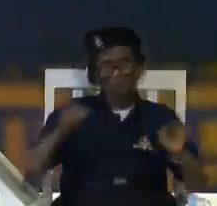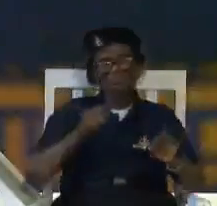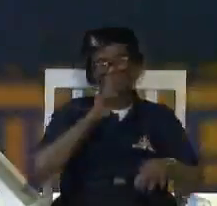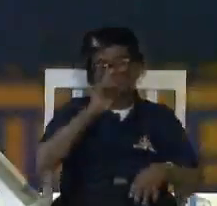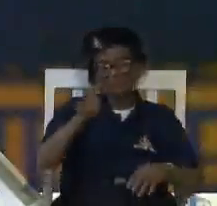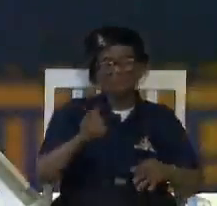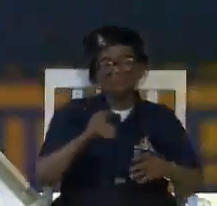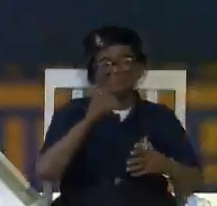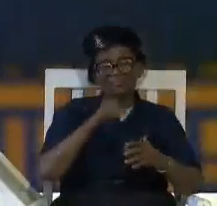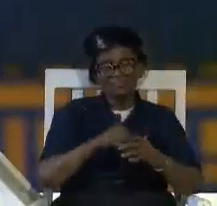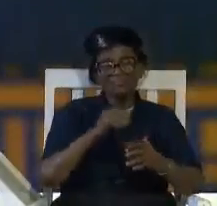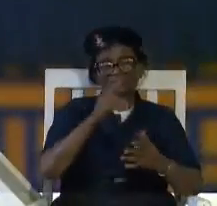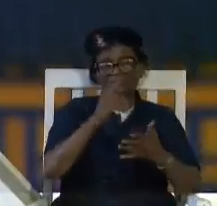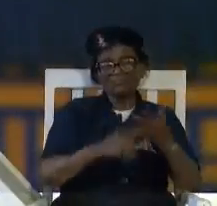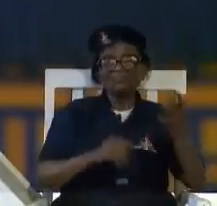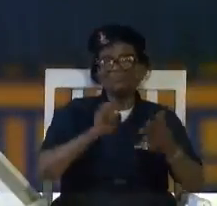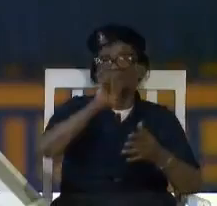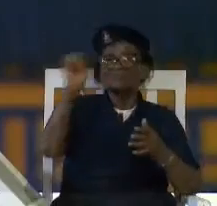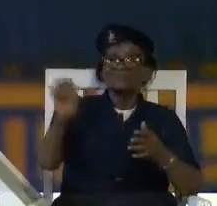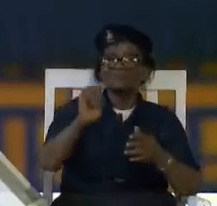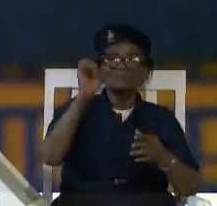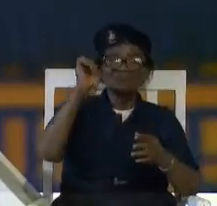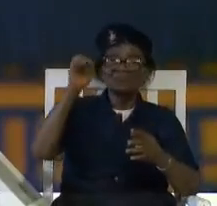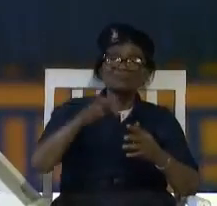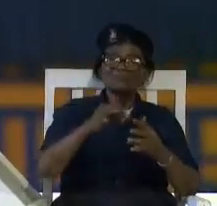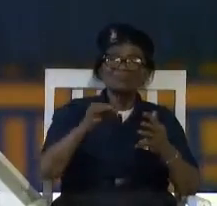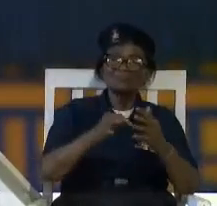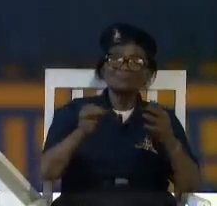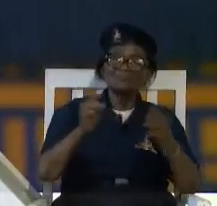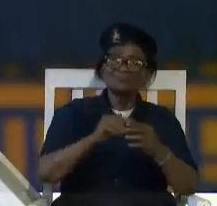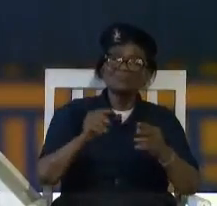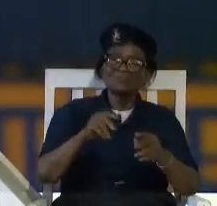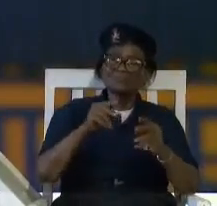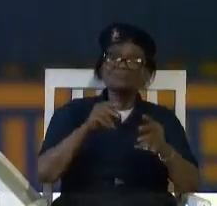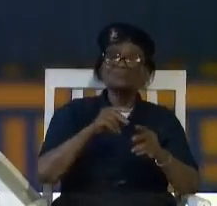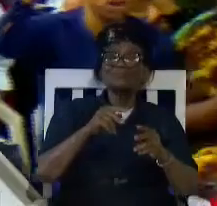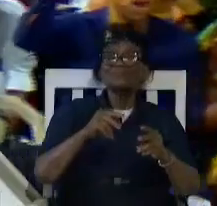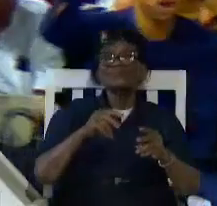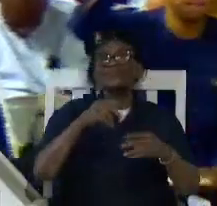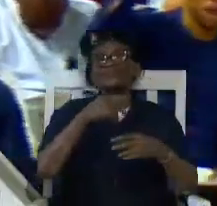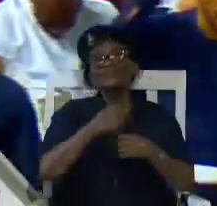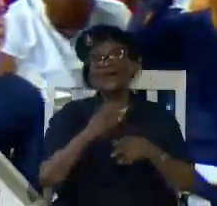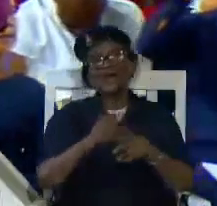In whatever areas he chooses to provide for you, you won't lack again.